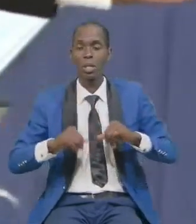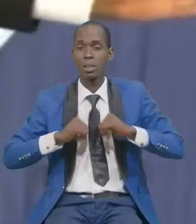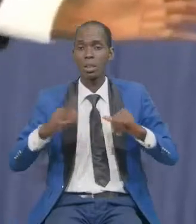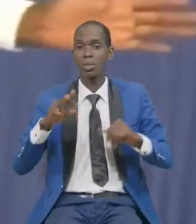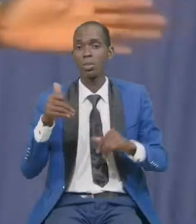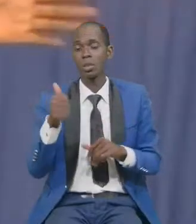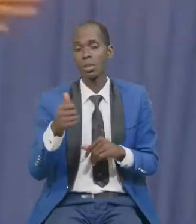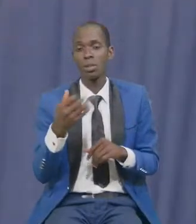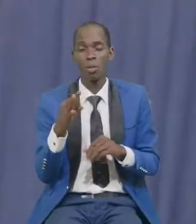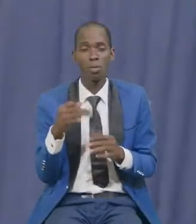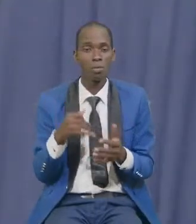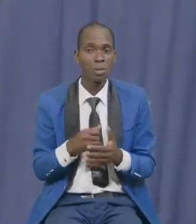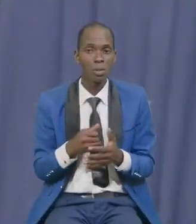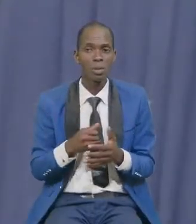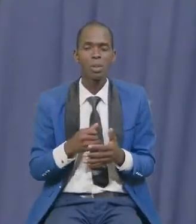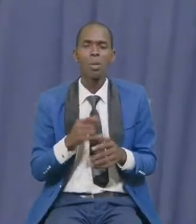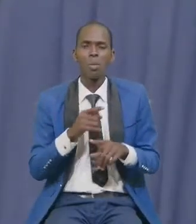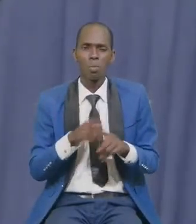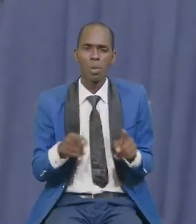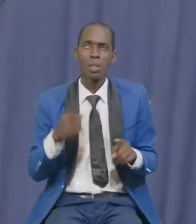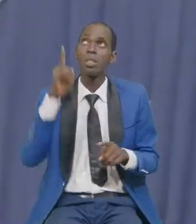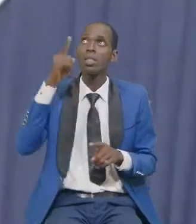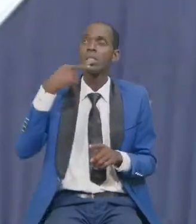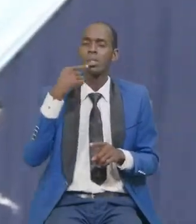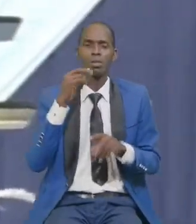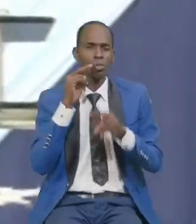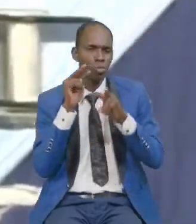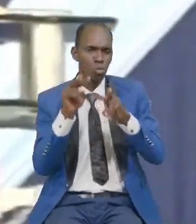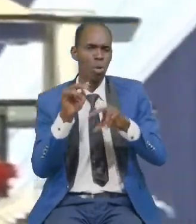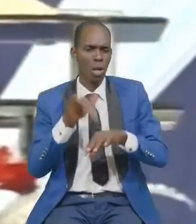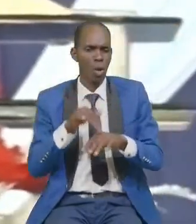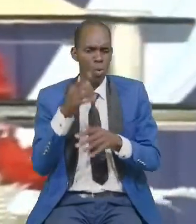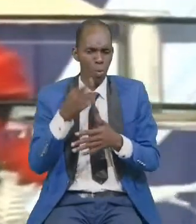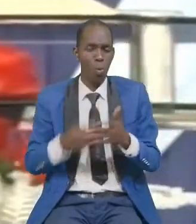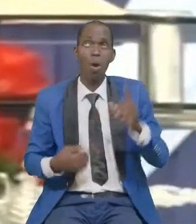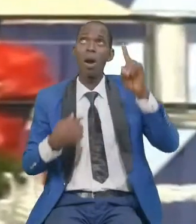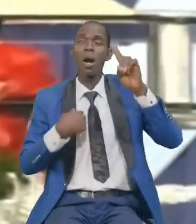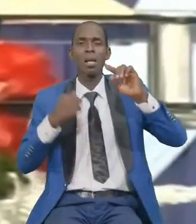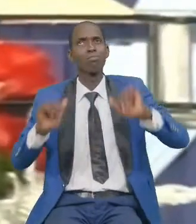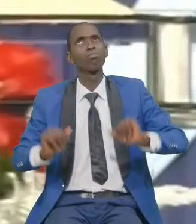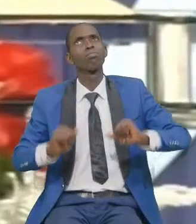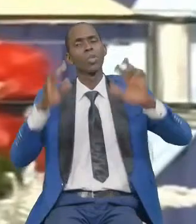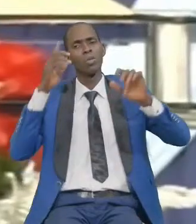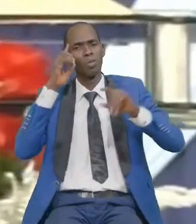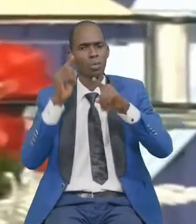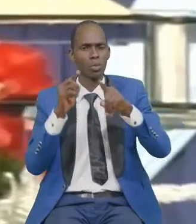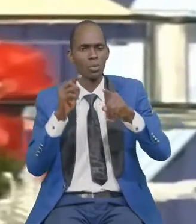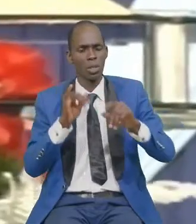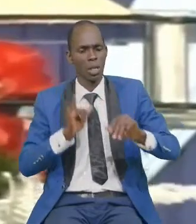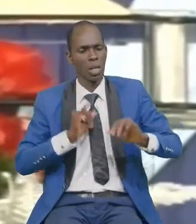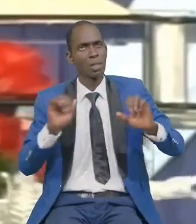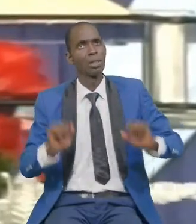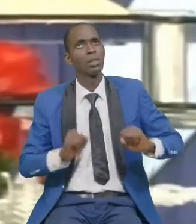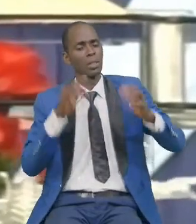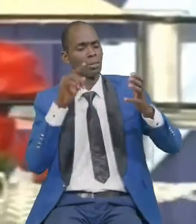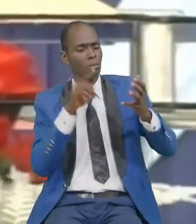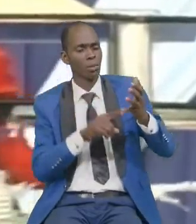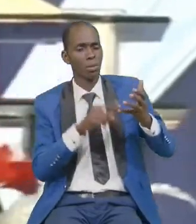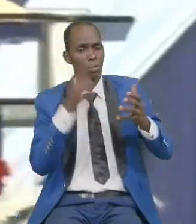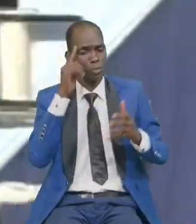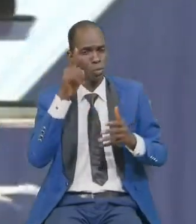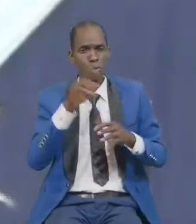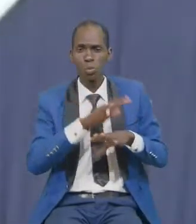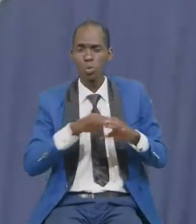said, but look at what I gave up for you. If I gave up this for you, you don't show any